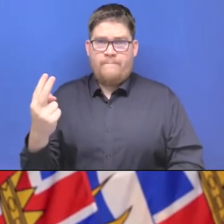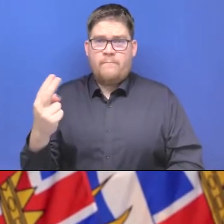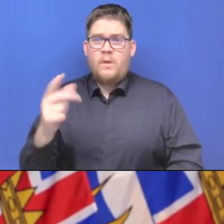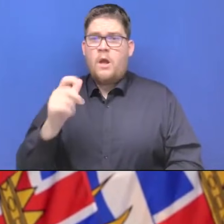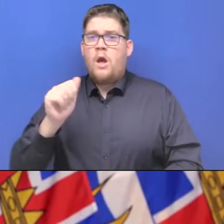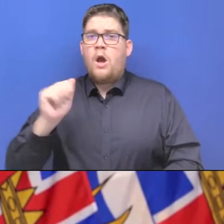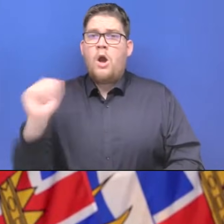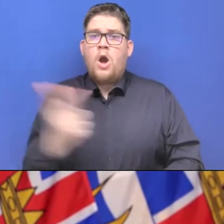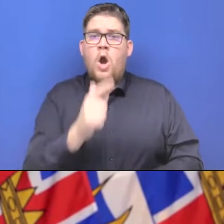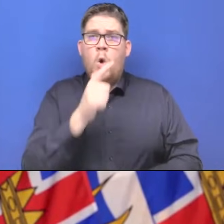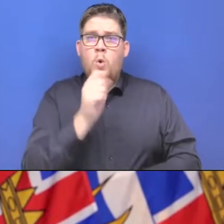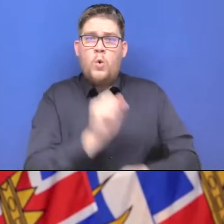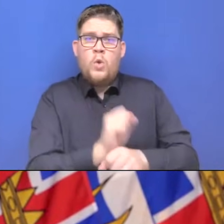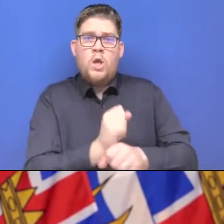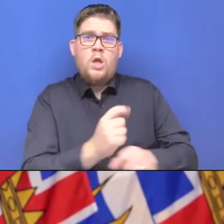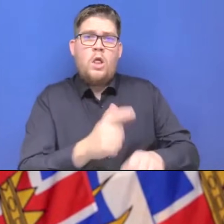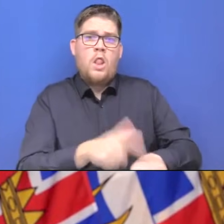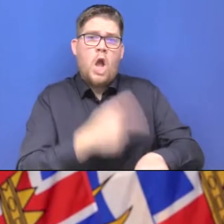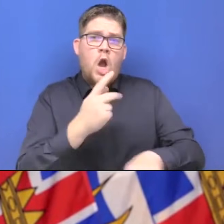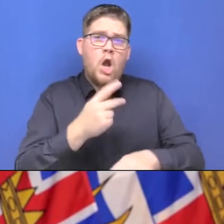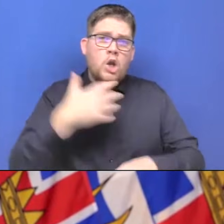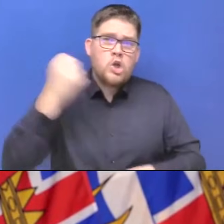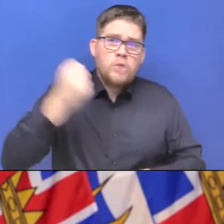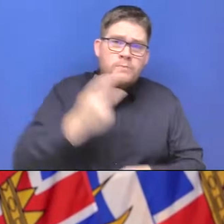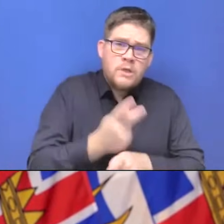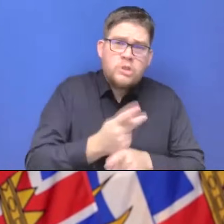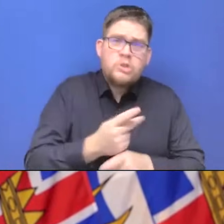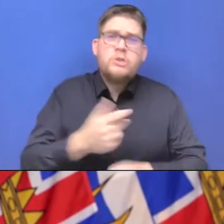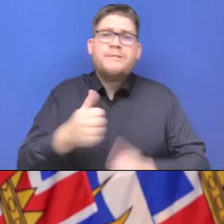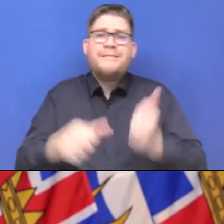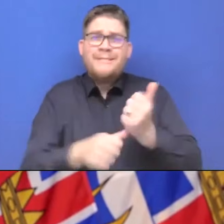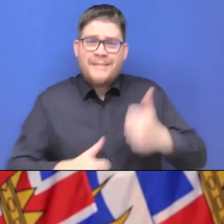and assisted living needed to be vaccinated, and